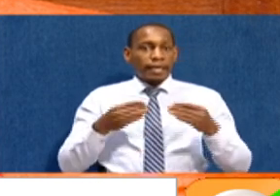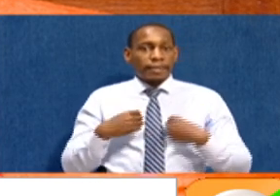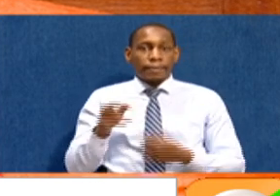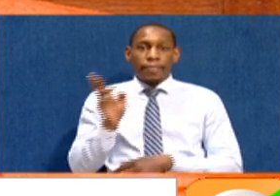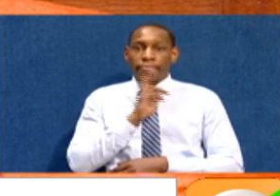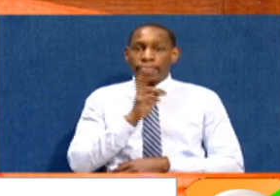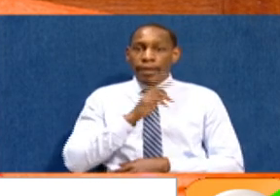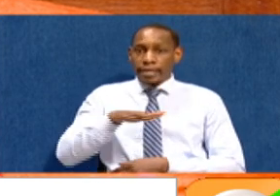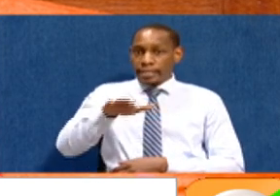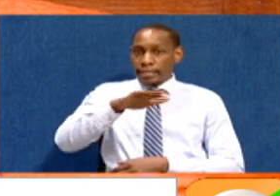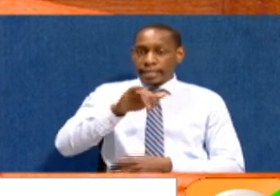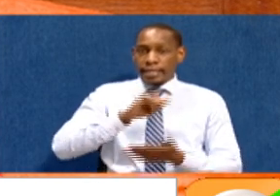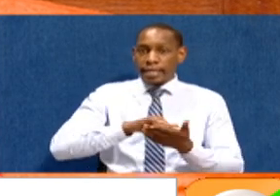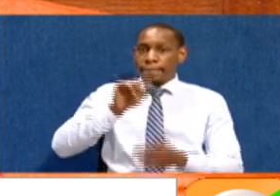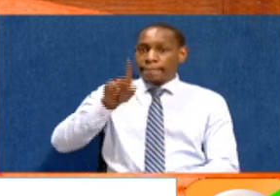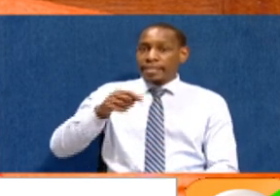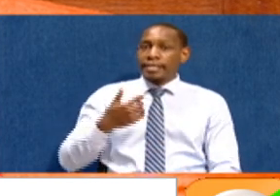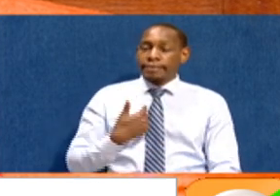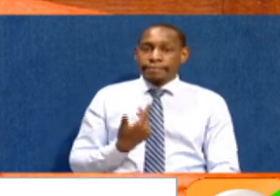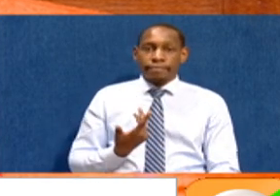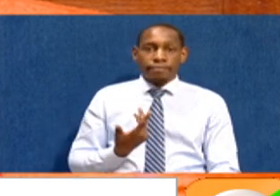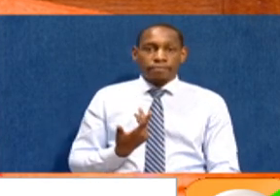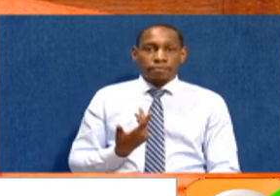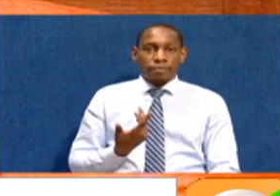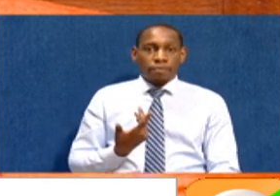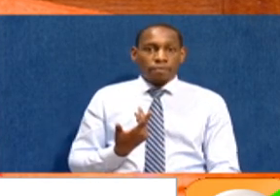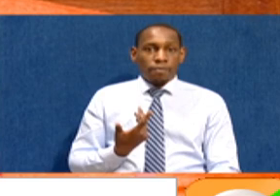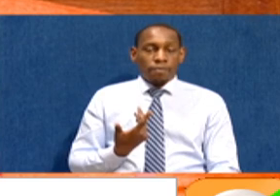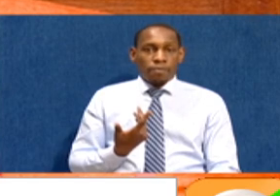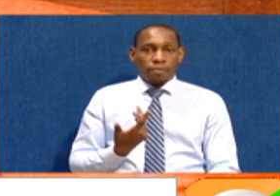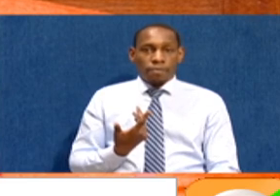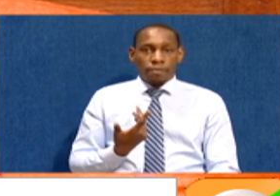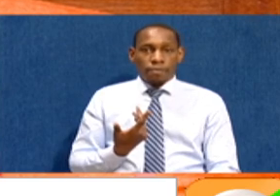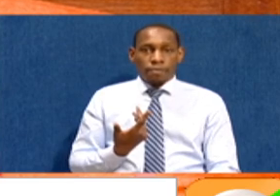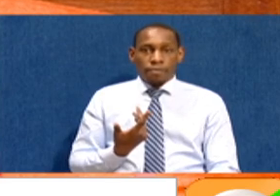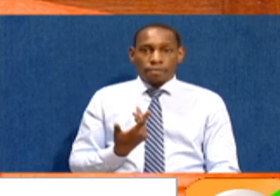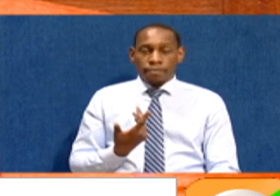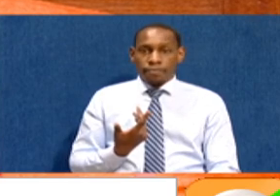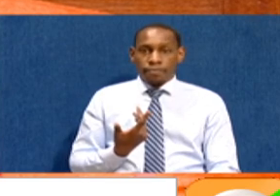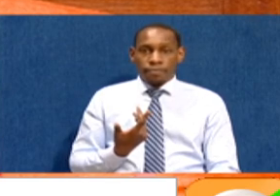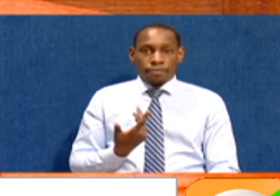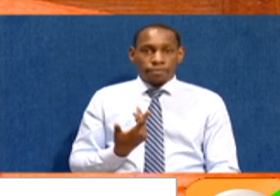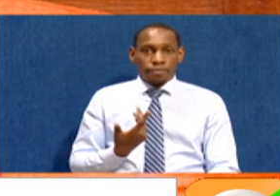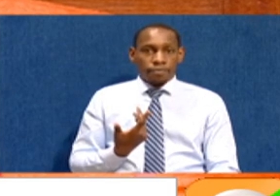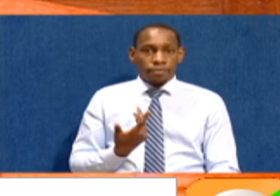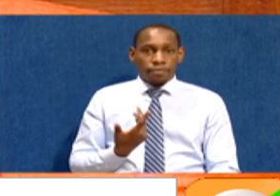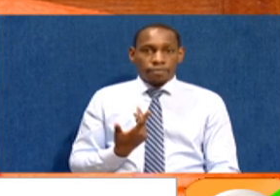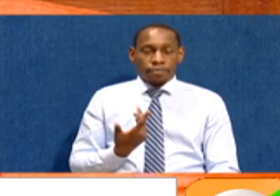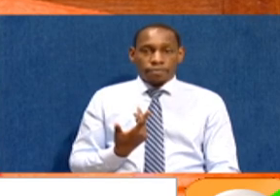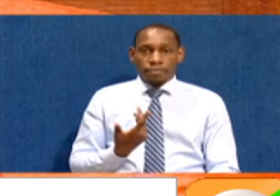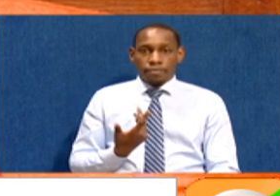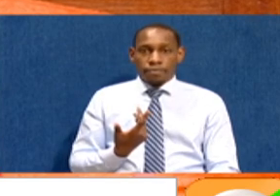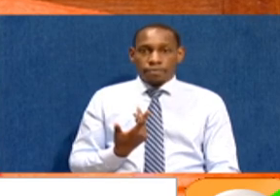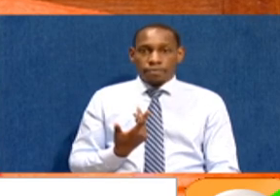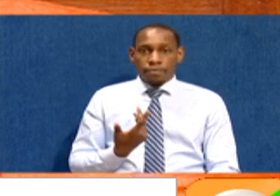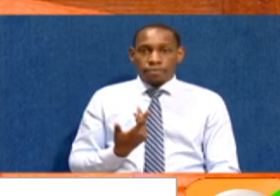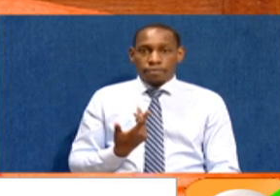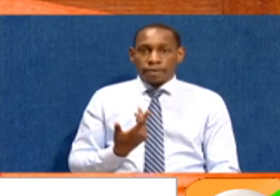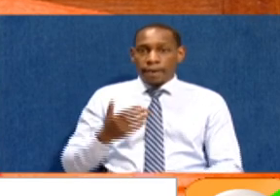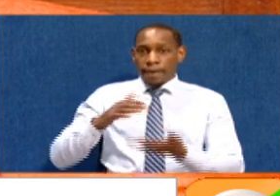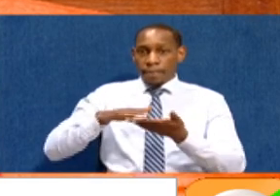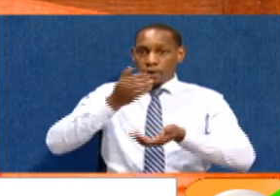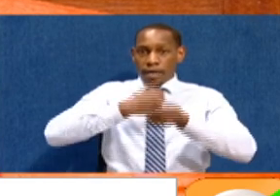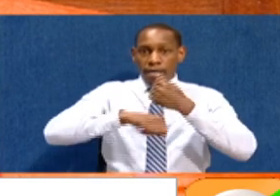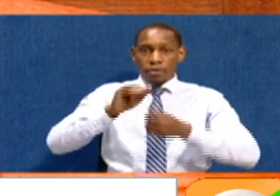space. There ought to be a more sedate idiom that shows